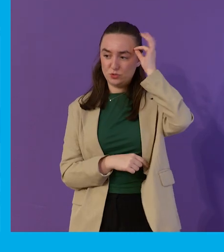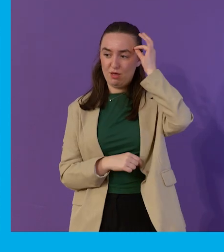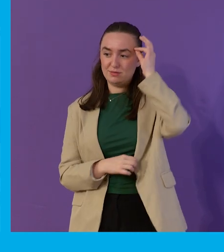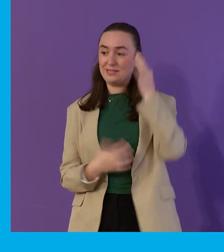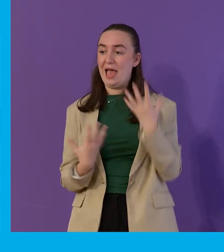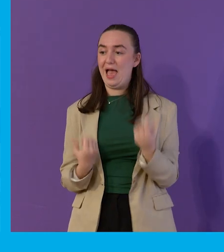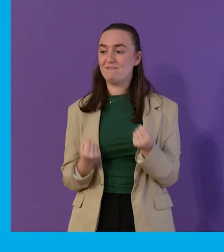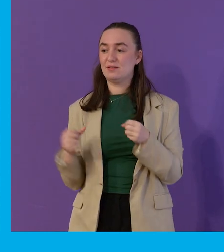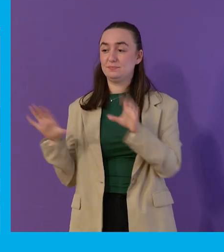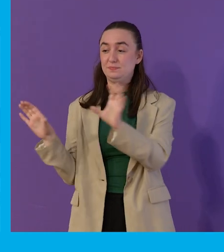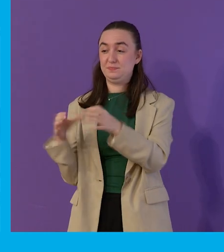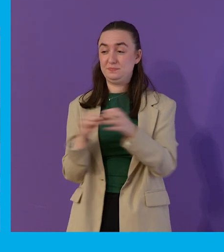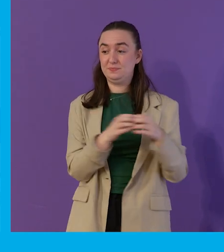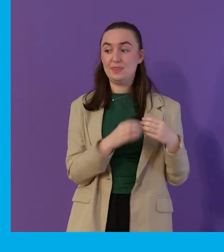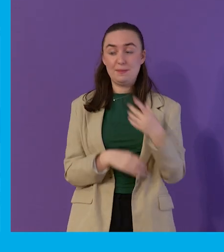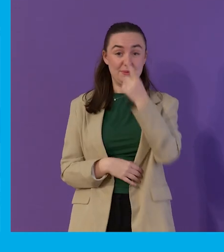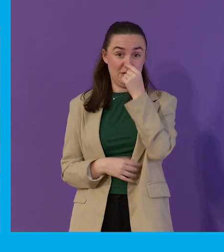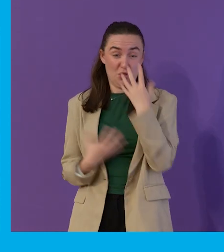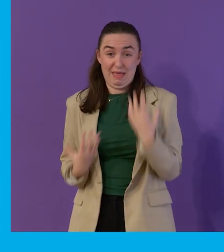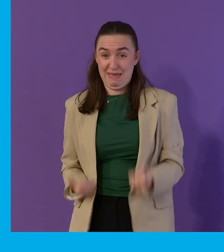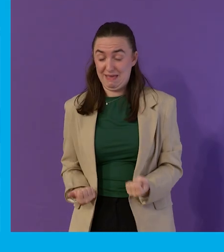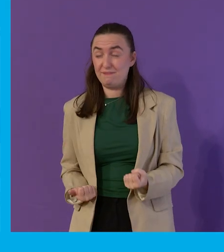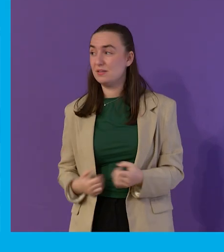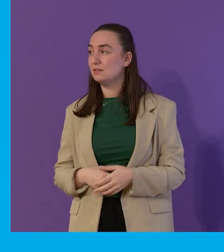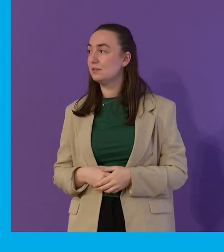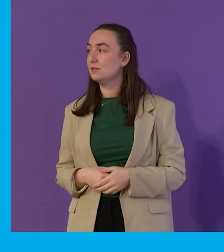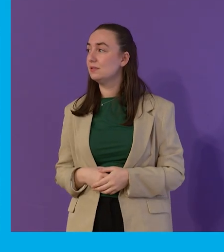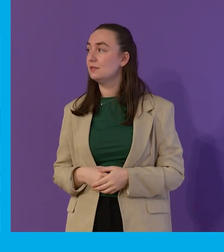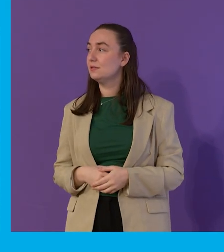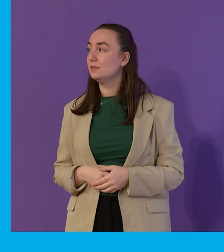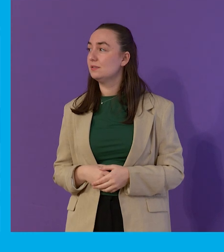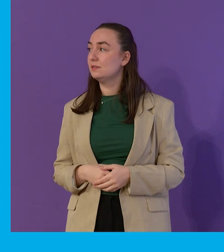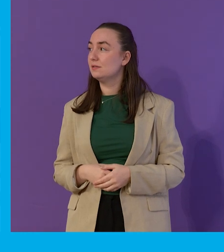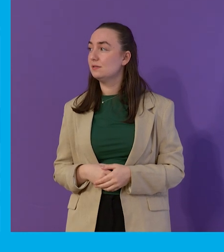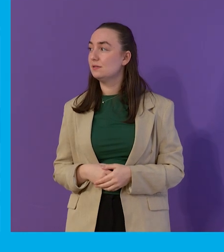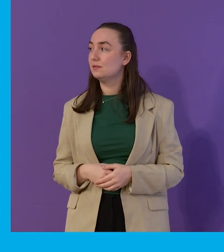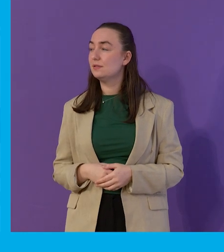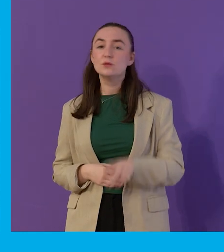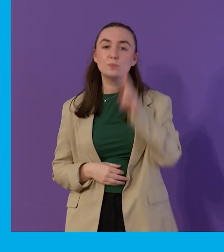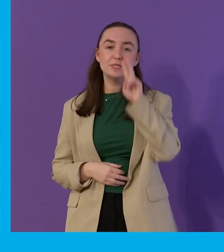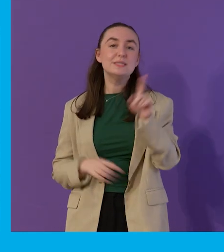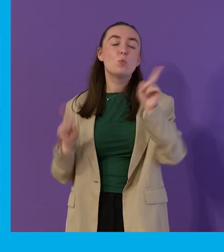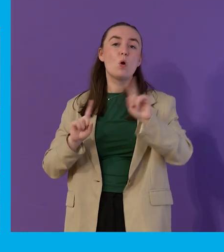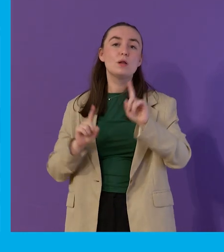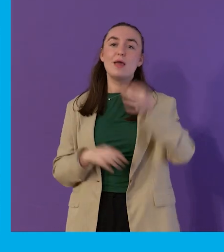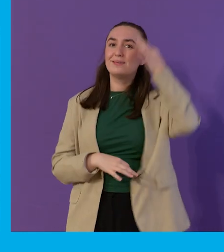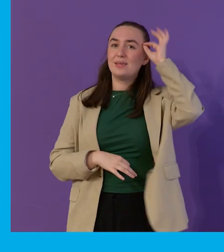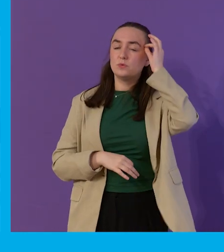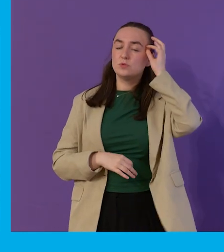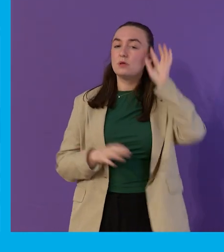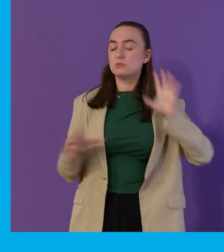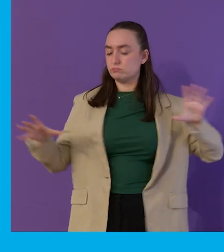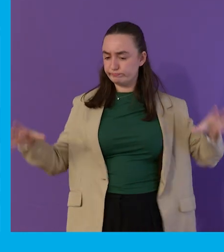know, have potential. But we do see, say, councils coming together as city